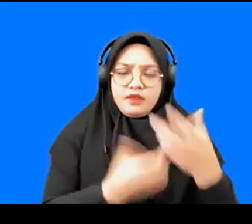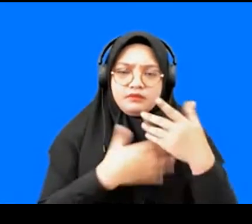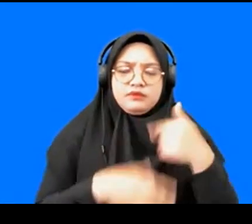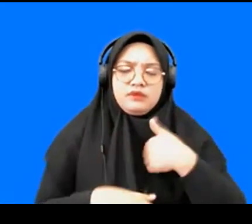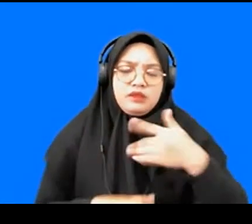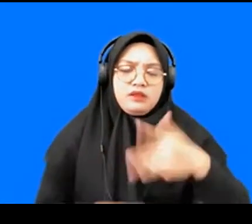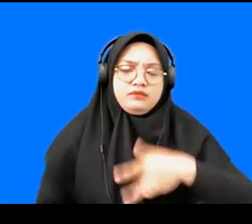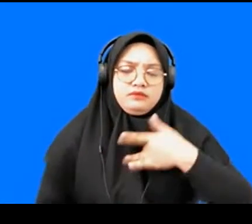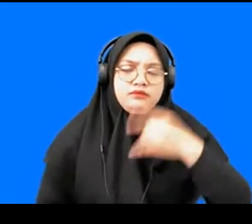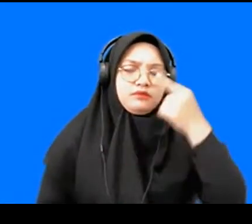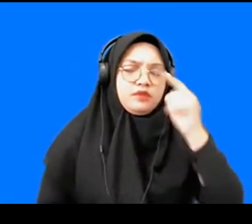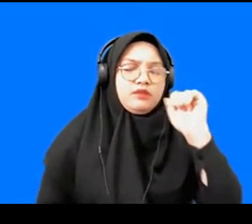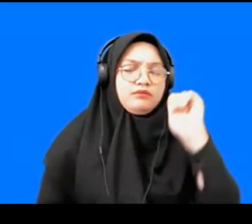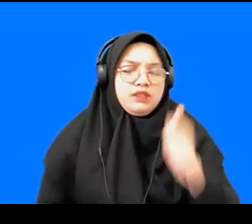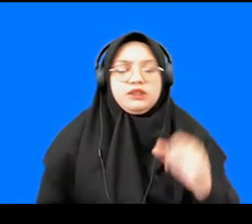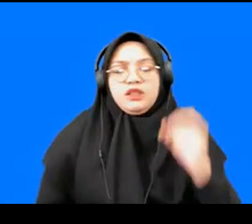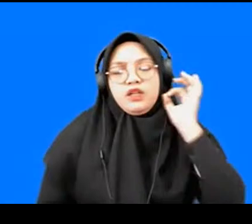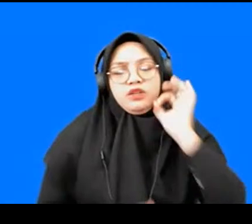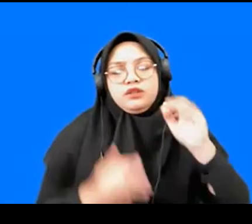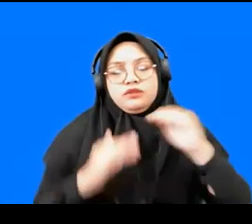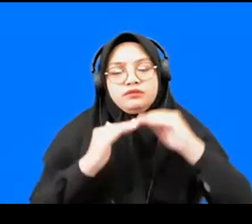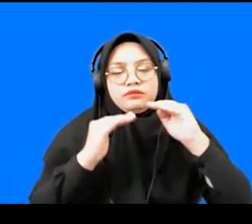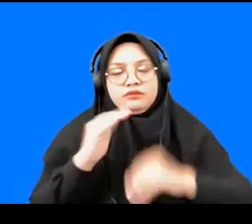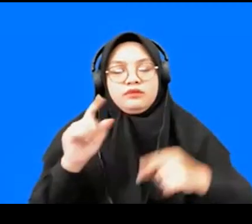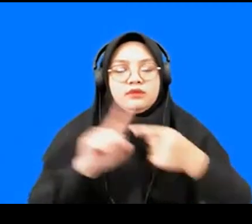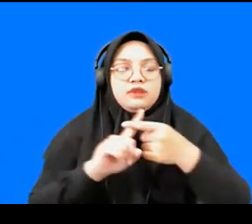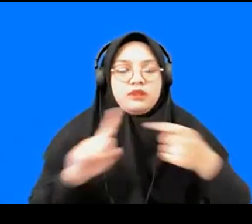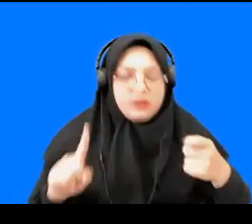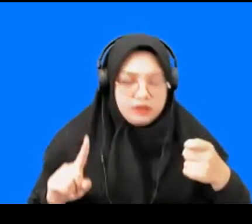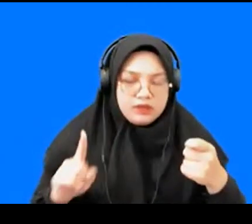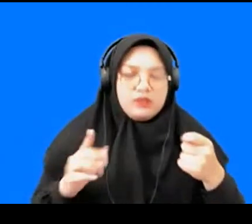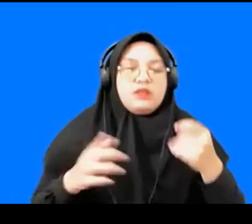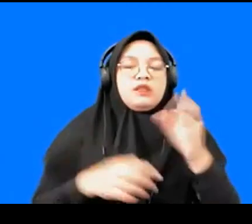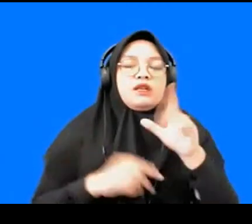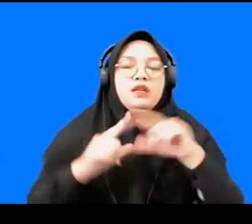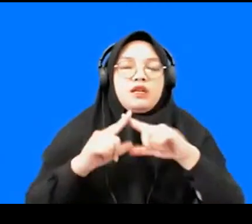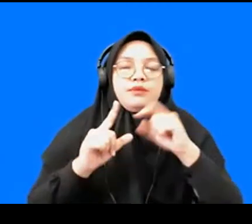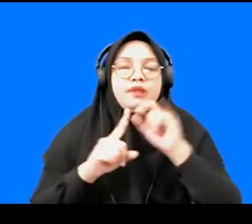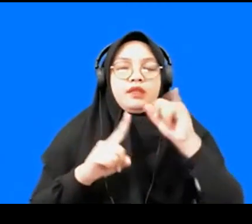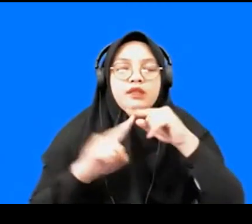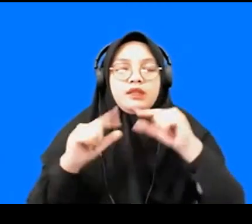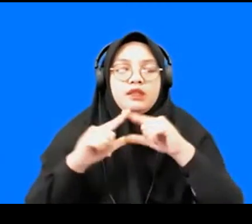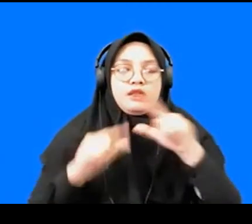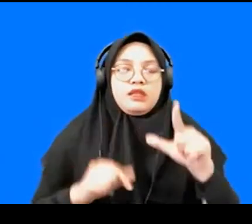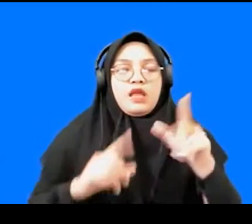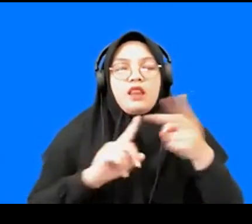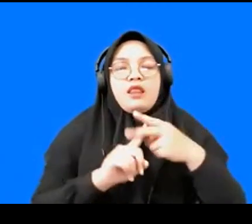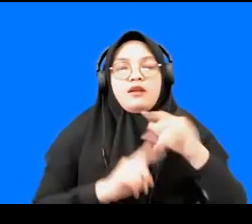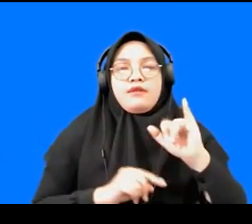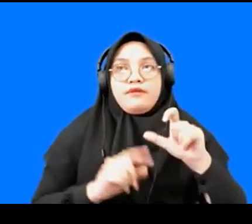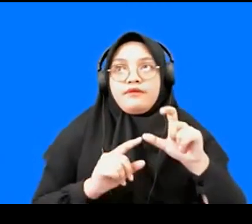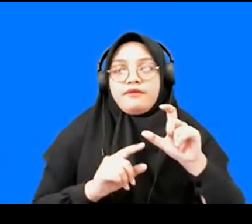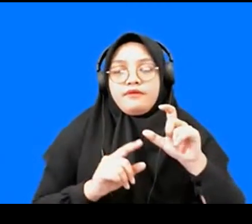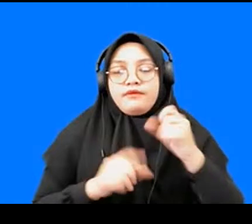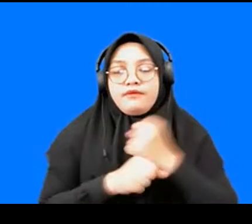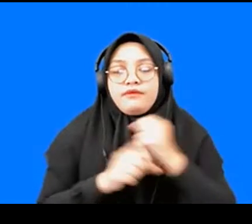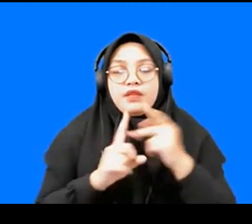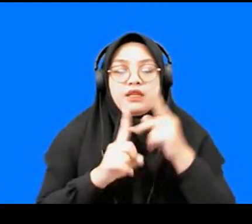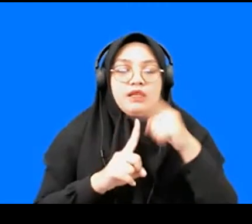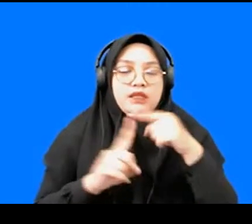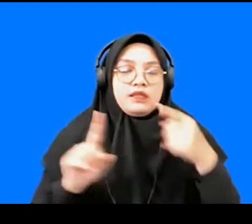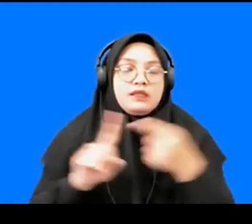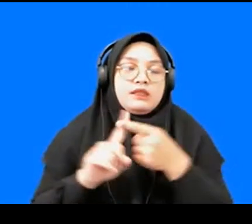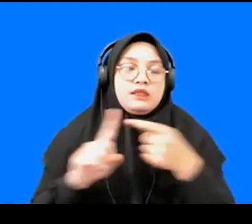capital flight from the wealth tax implementations. Yeah, that's it. Okay, thank you. I just to let people who are listening